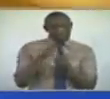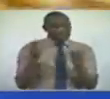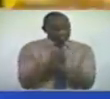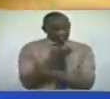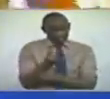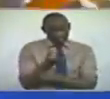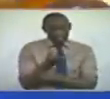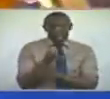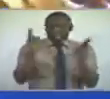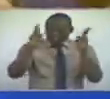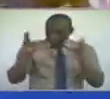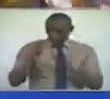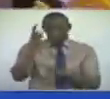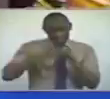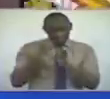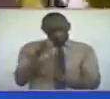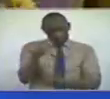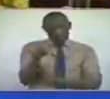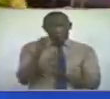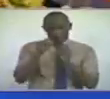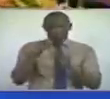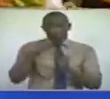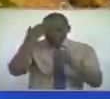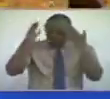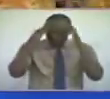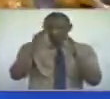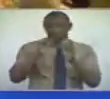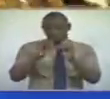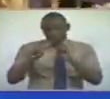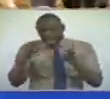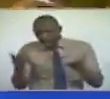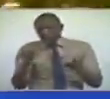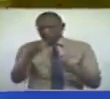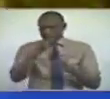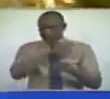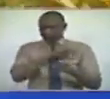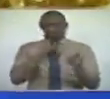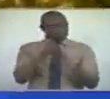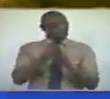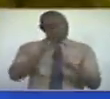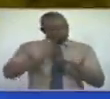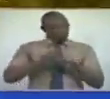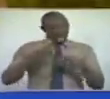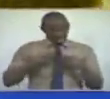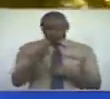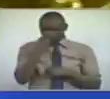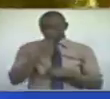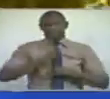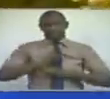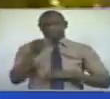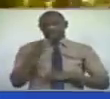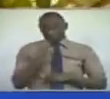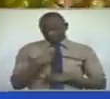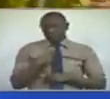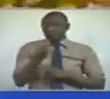the International Year of Pulses aimed to raise awareness on the beneficial impact that they can have on food security,